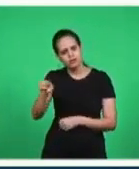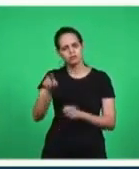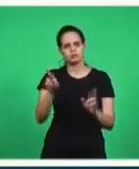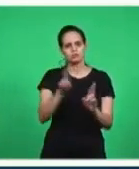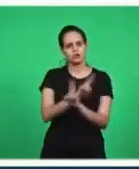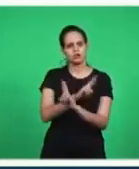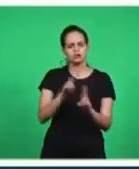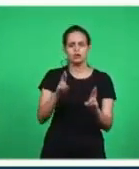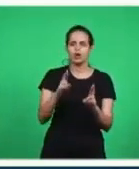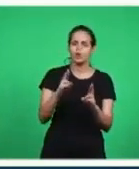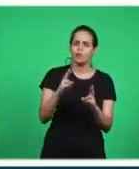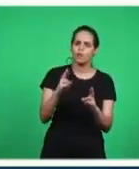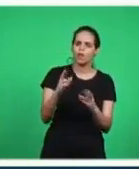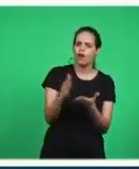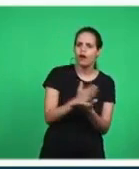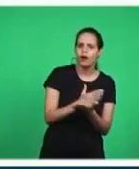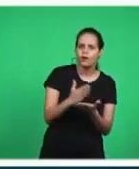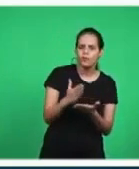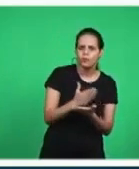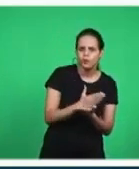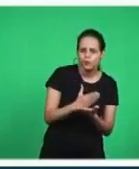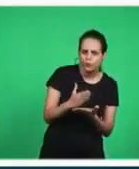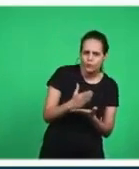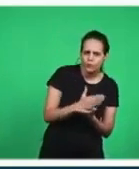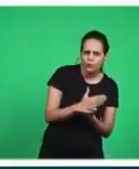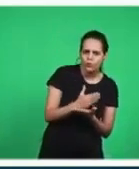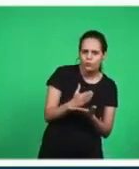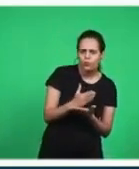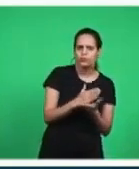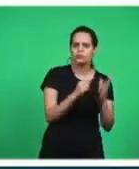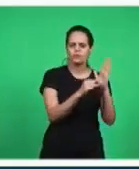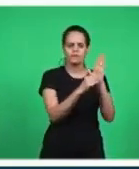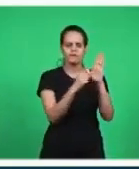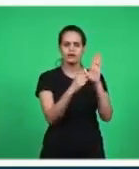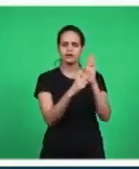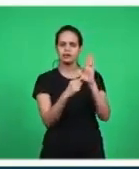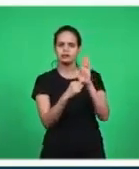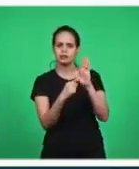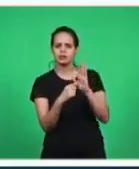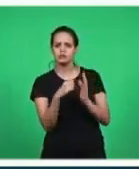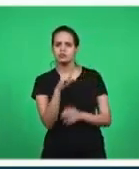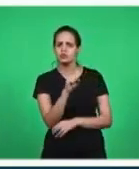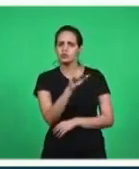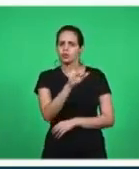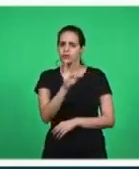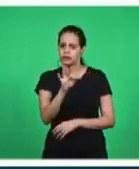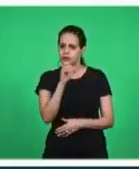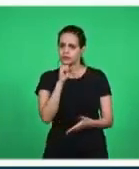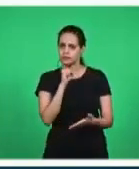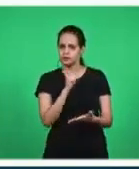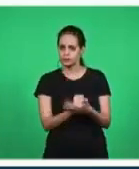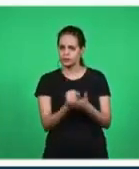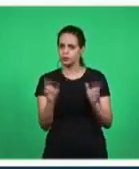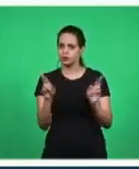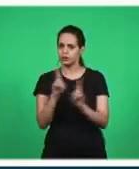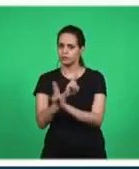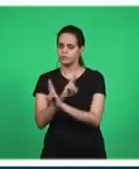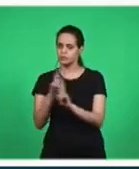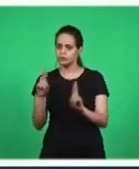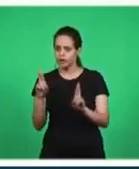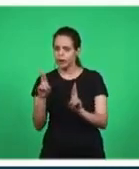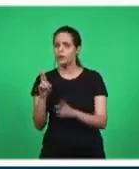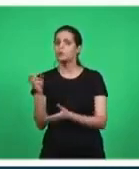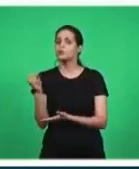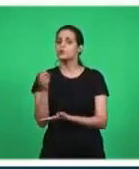verses of Zephaniah chapter 1 with correlating it with the verses in Matthew 20, chapter